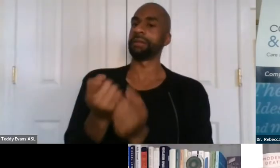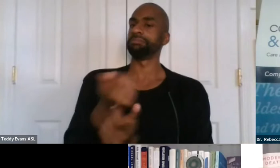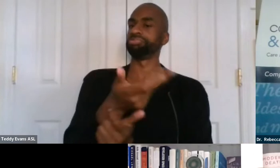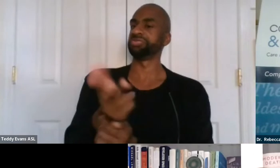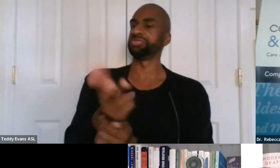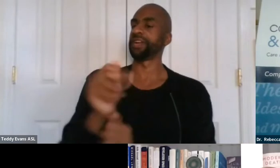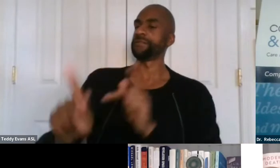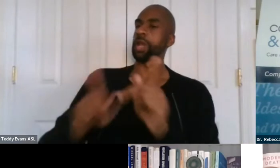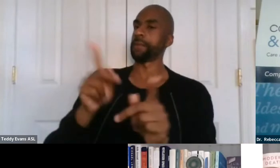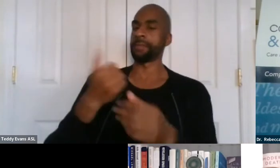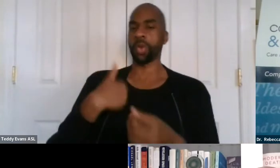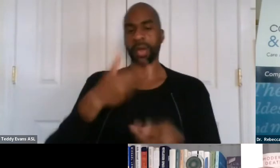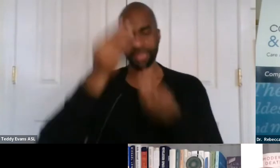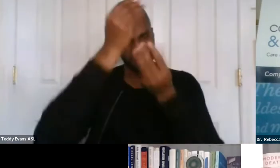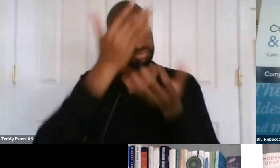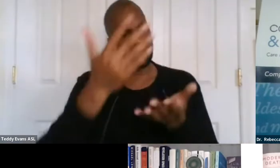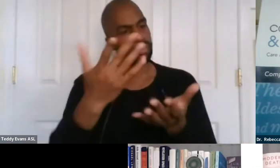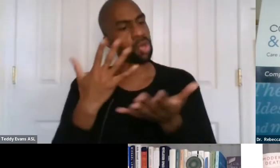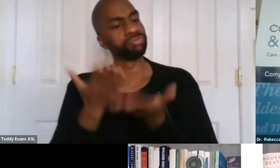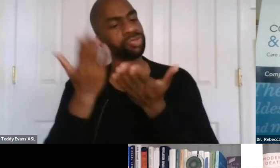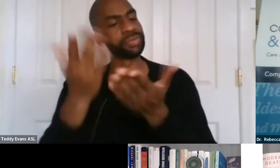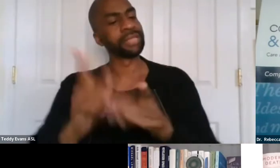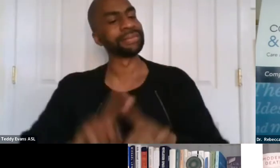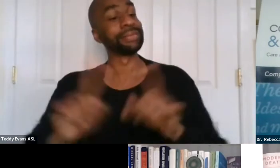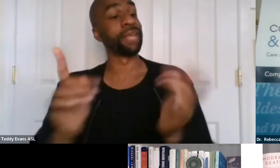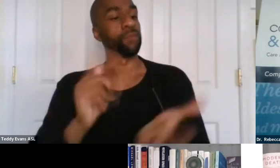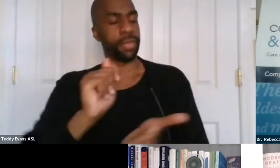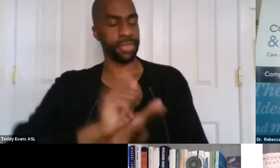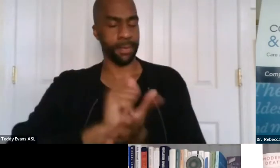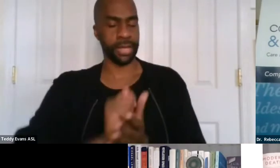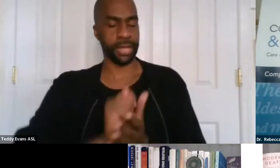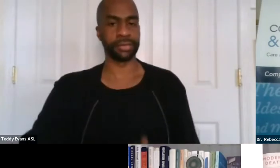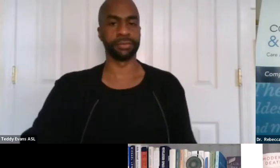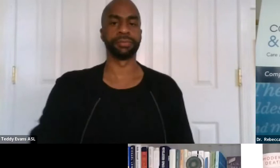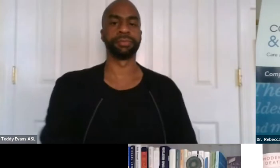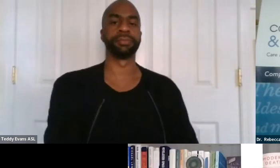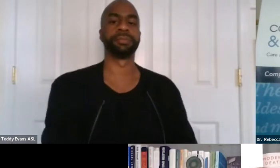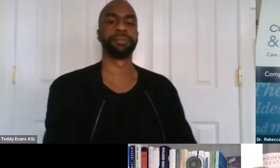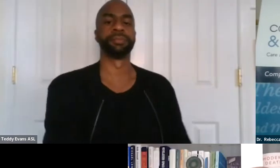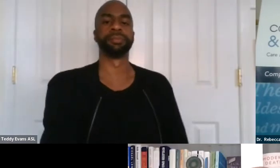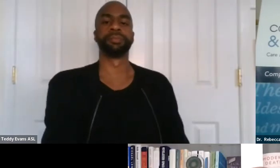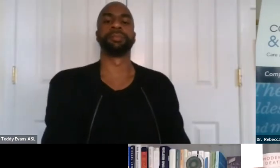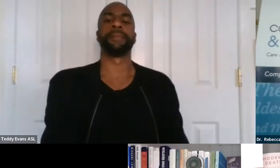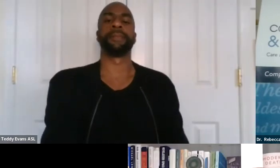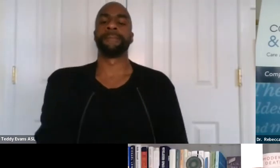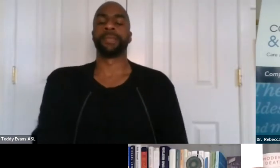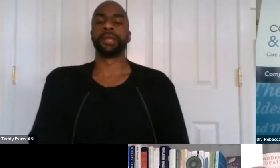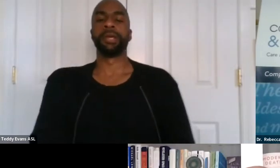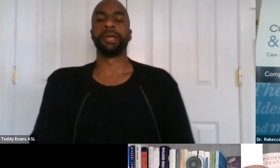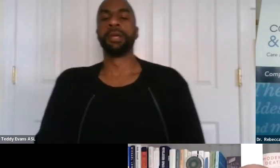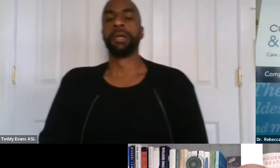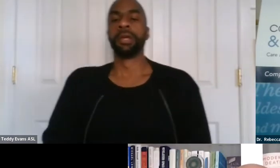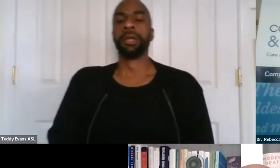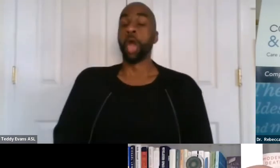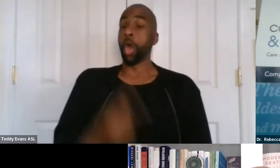might work for the patient. So one of the therapies that I think is very, very effective for pain that I don't think we use enough of is exercise.